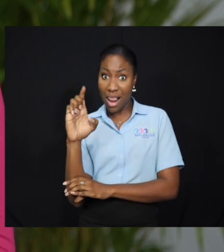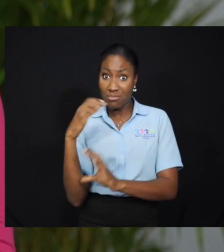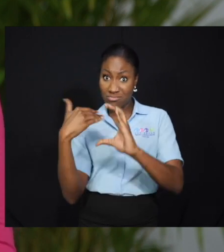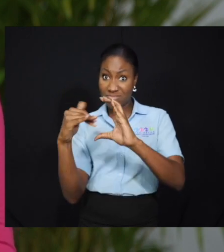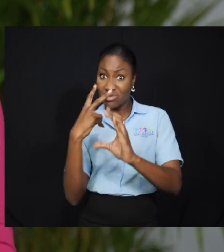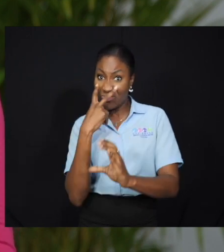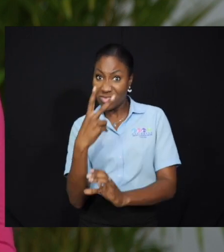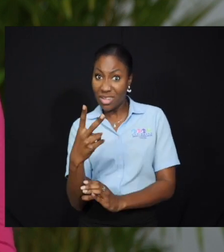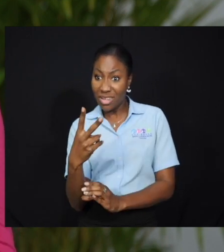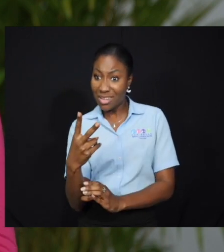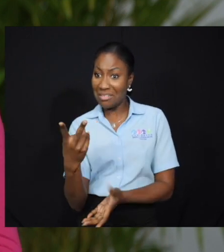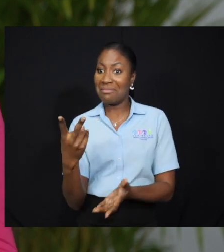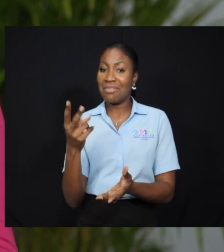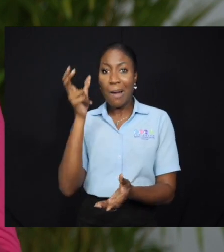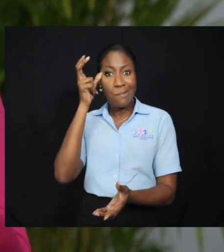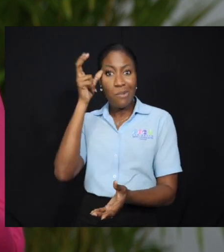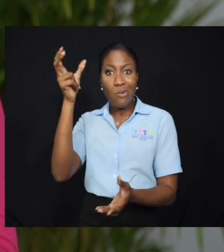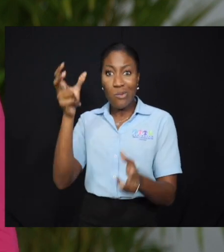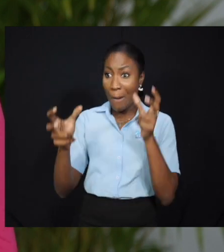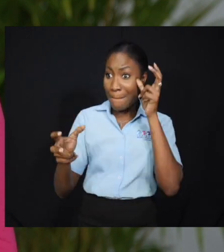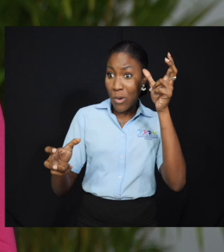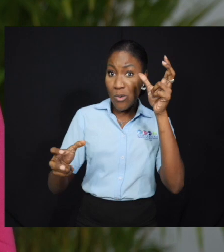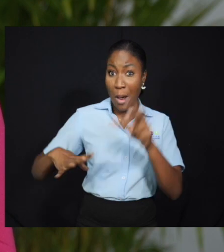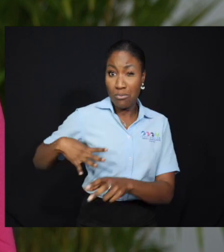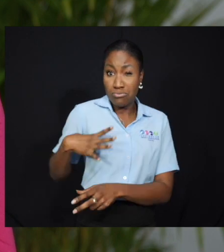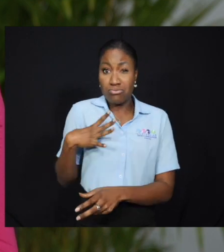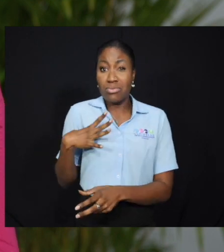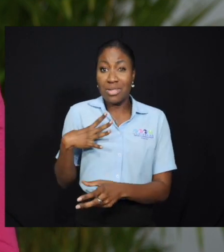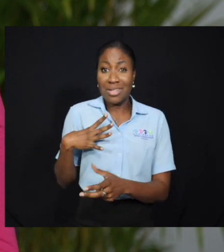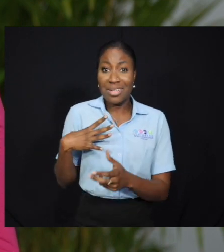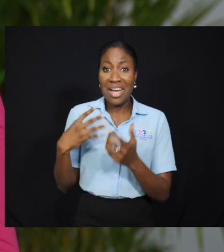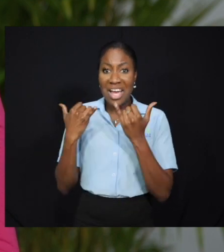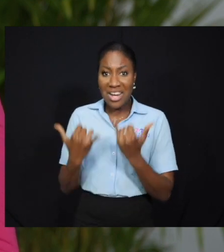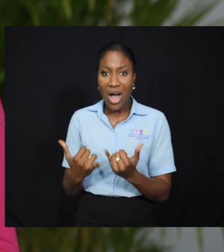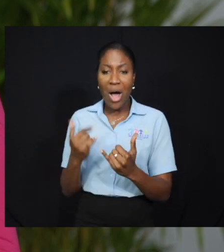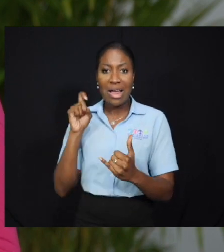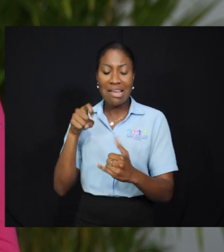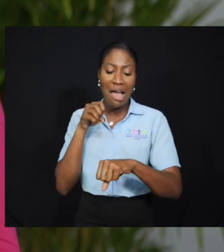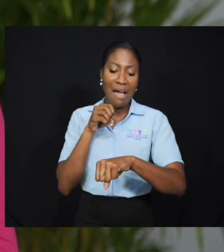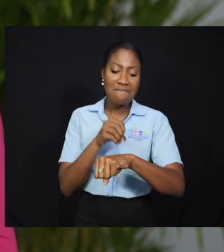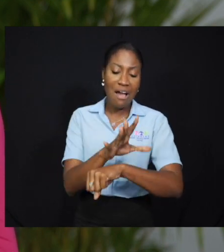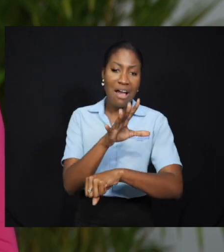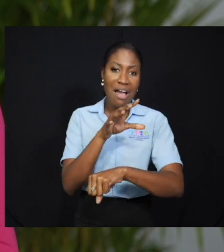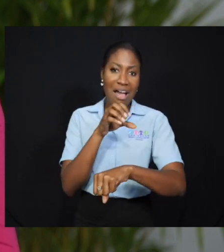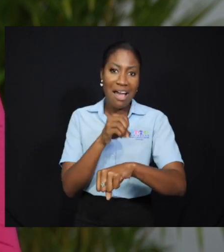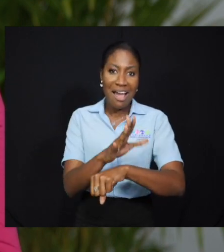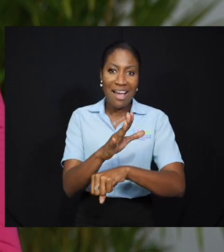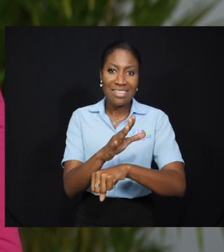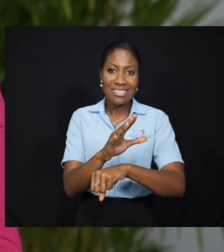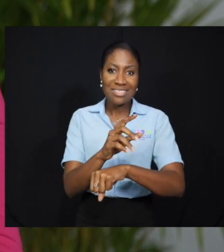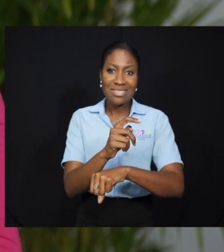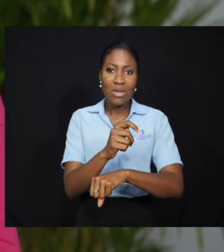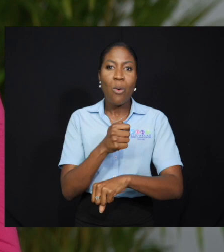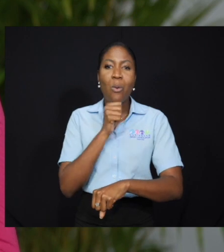comprise the experts who had to now give advice because of not just their know-how,